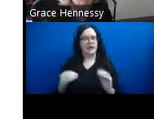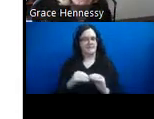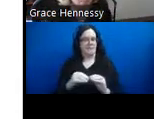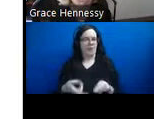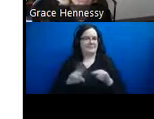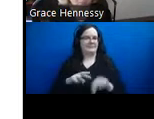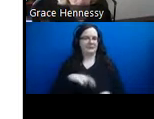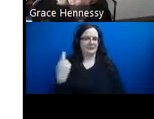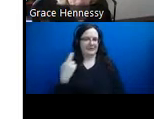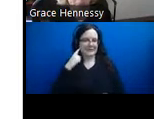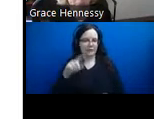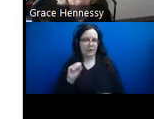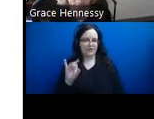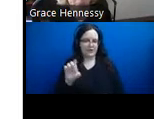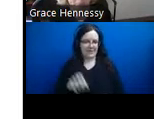suicide.